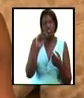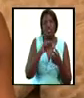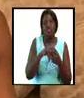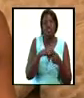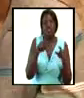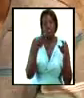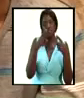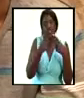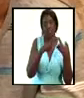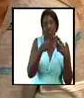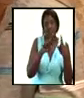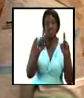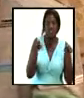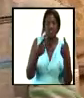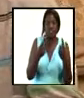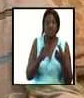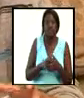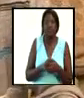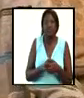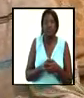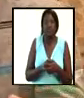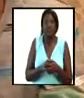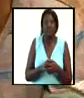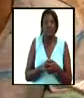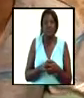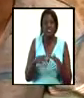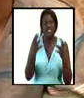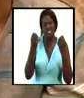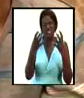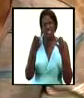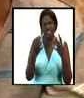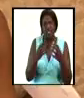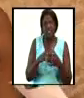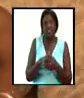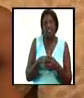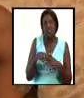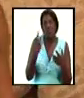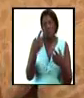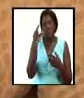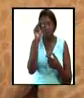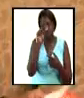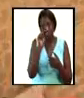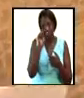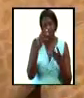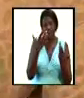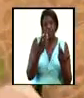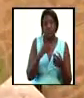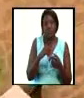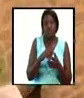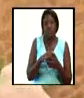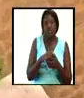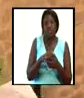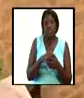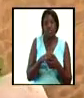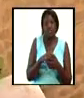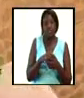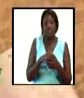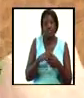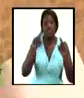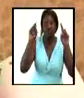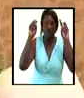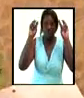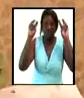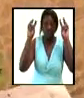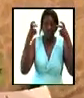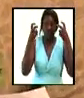in class. Shoo. Now, there's a lot. Only a few. Now, quotation marks are used to